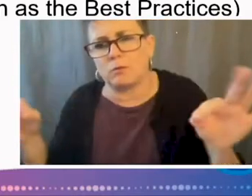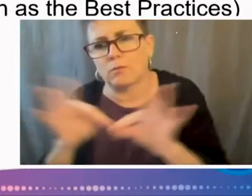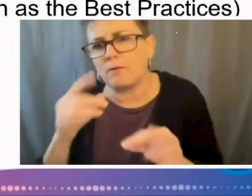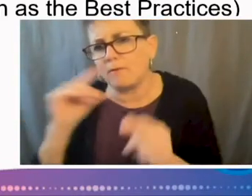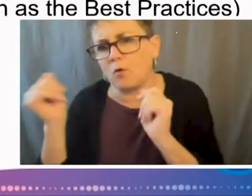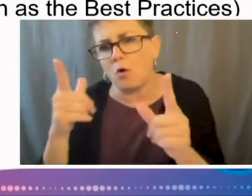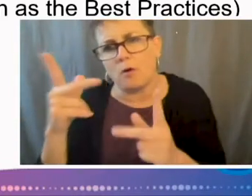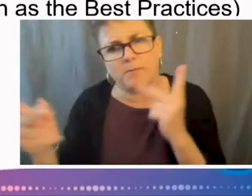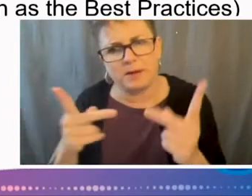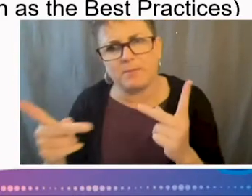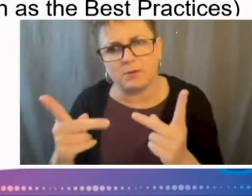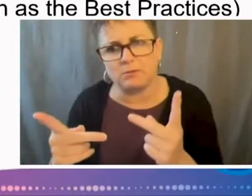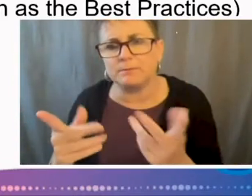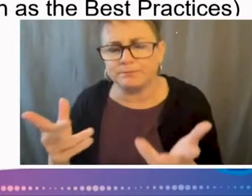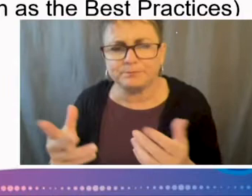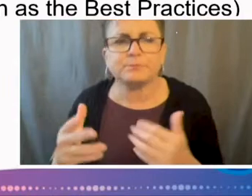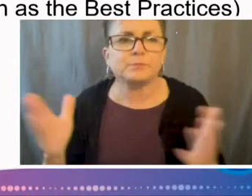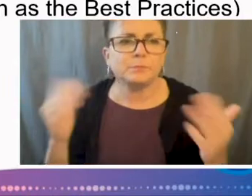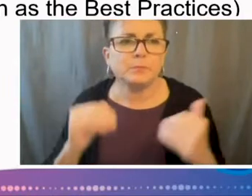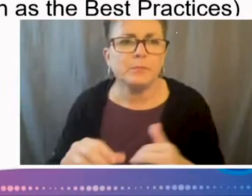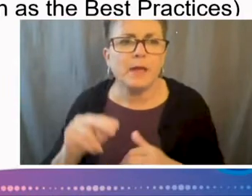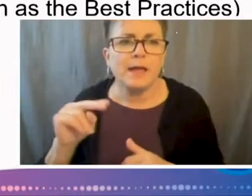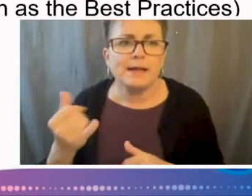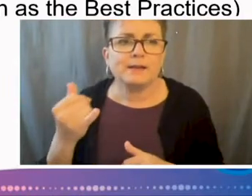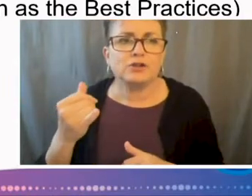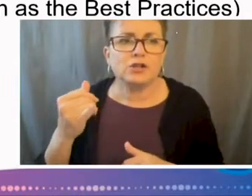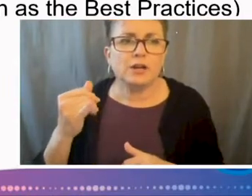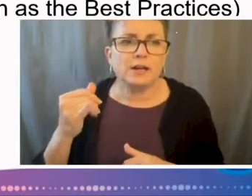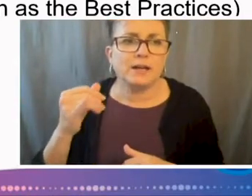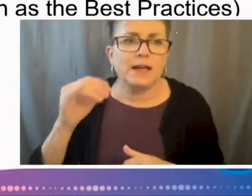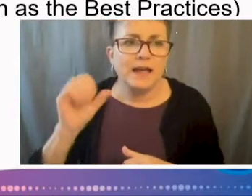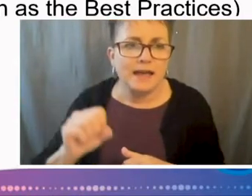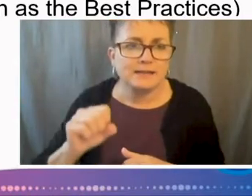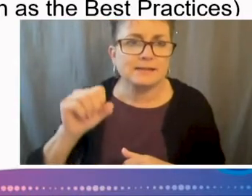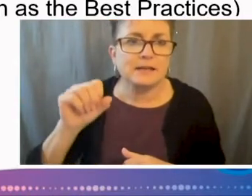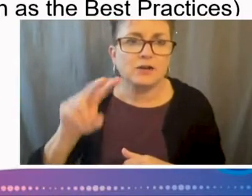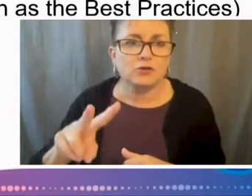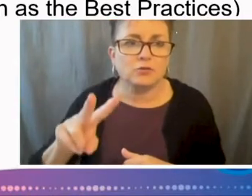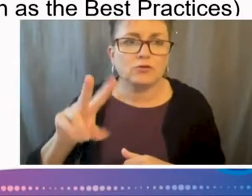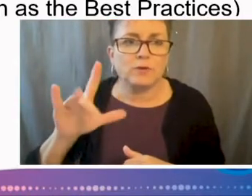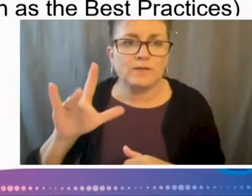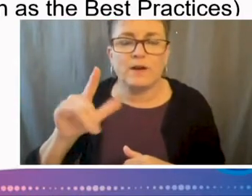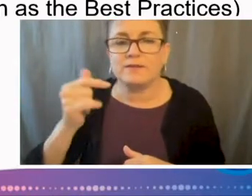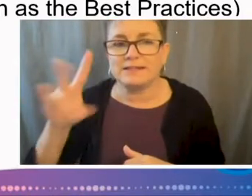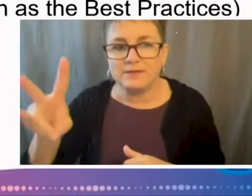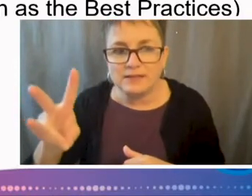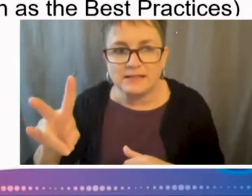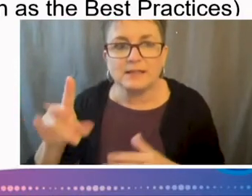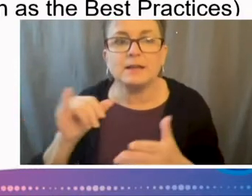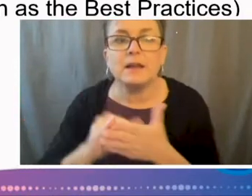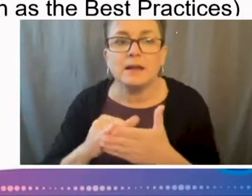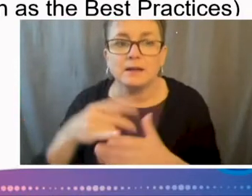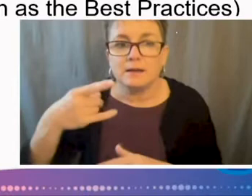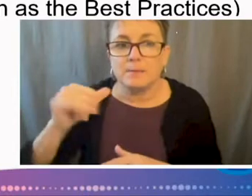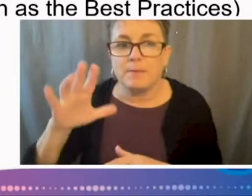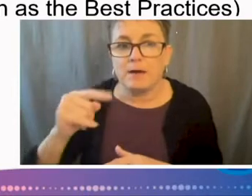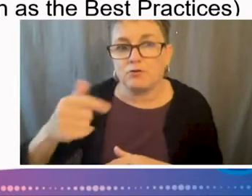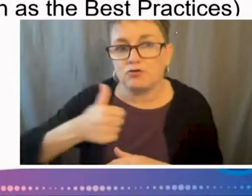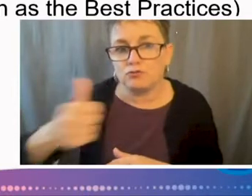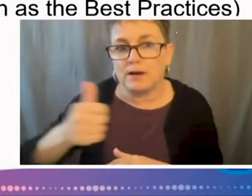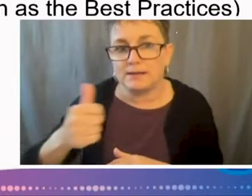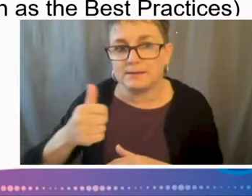NJS 2517, the Paratransit Improvement Act, also known as the Best Practices Pilot. This